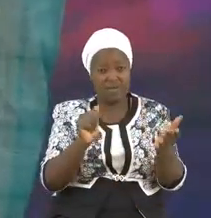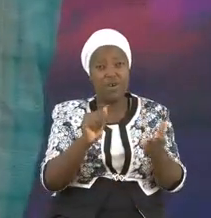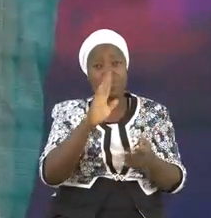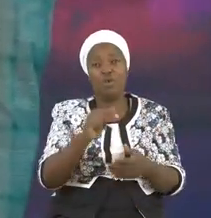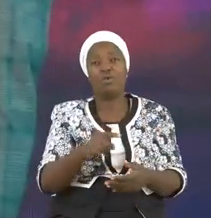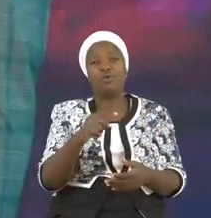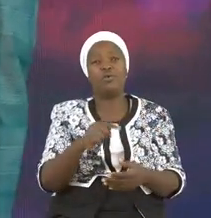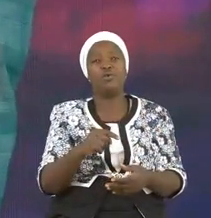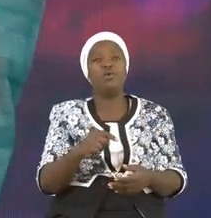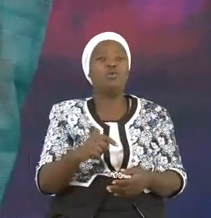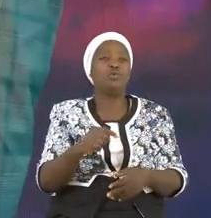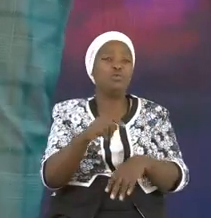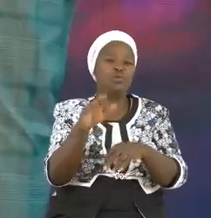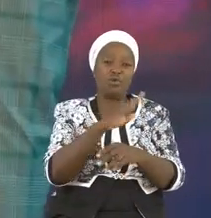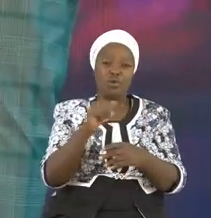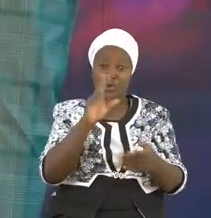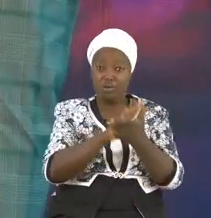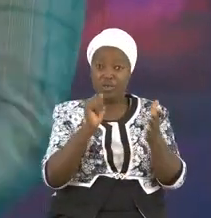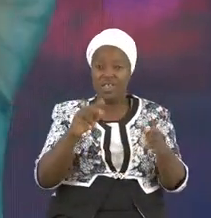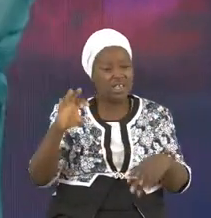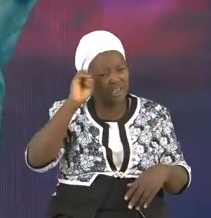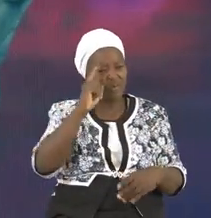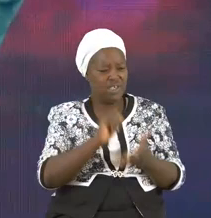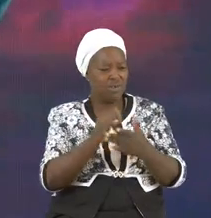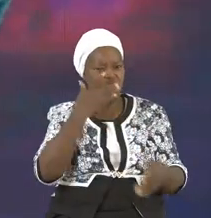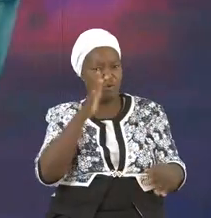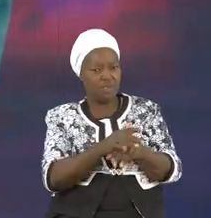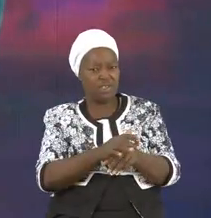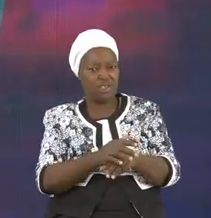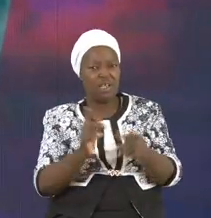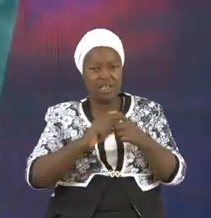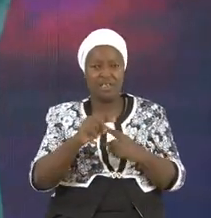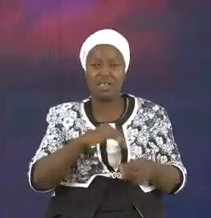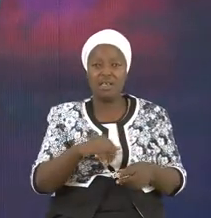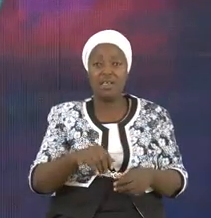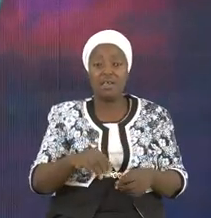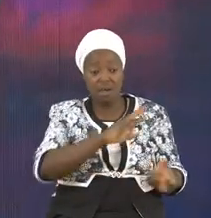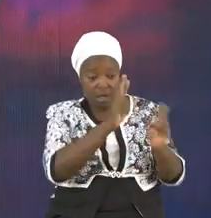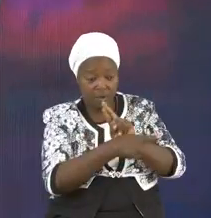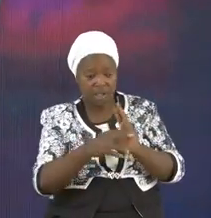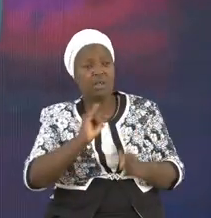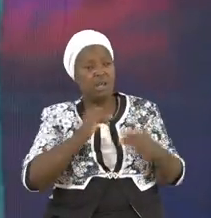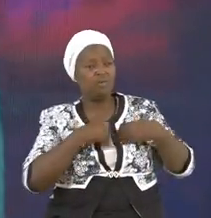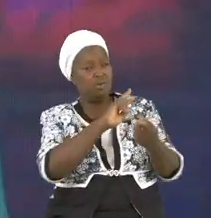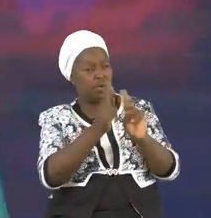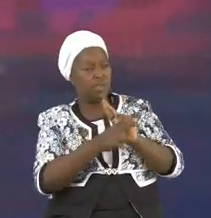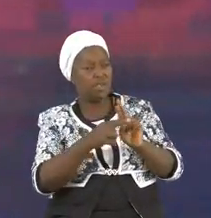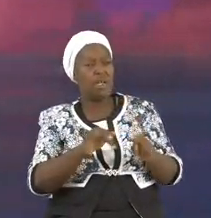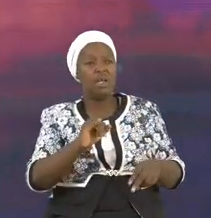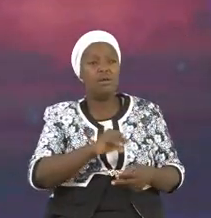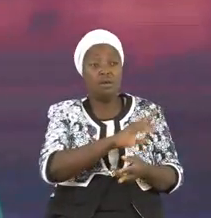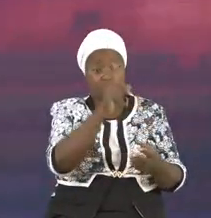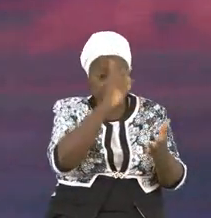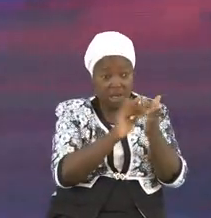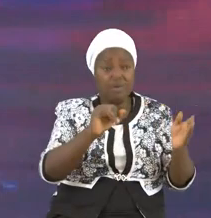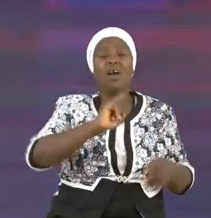promised. And he said, repent. I've repented. I believe. I believe that my